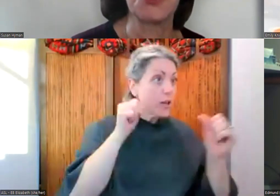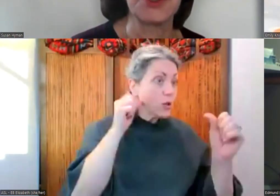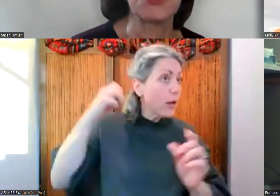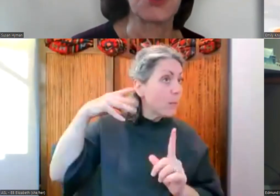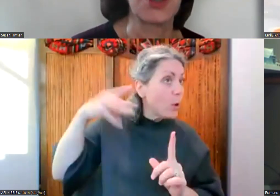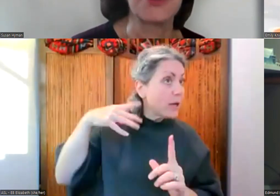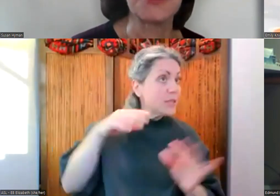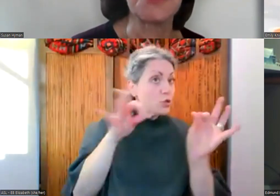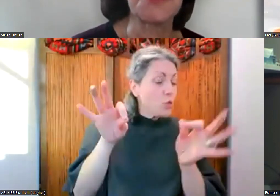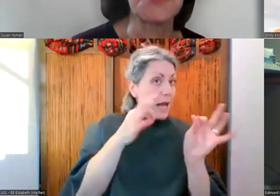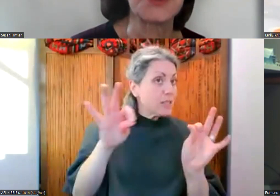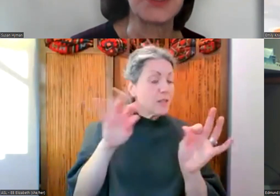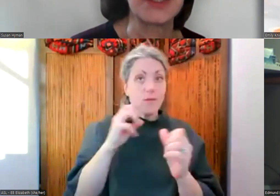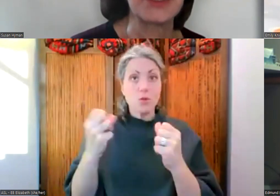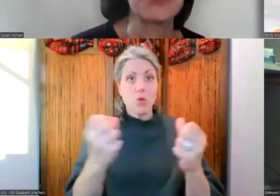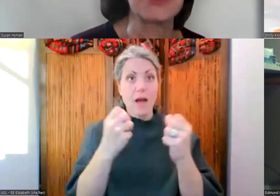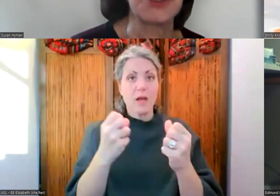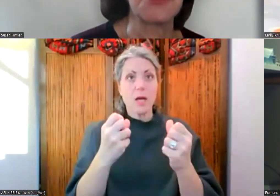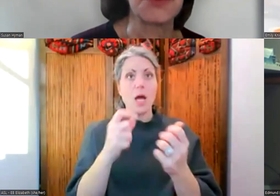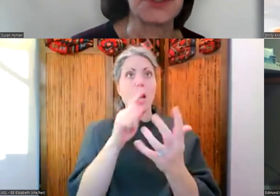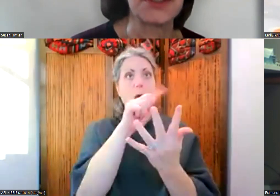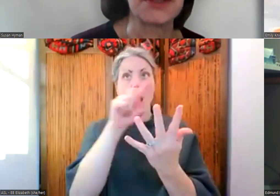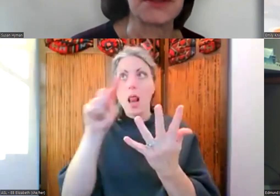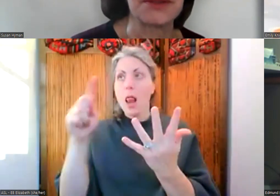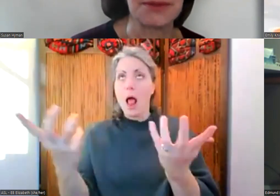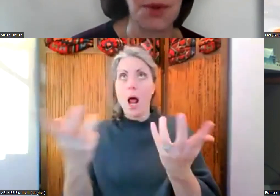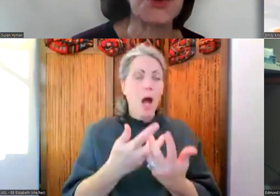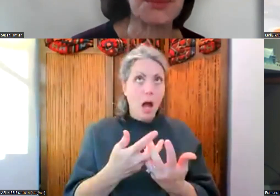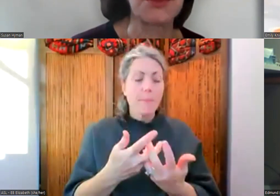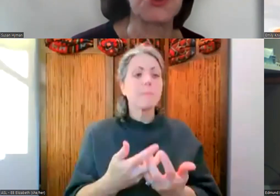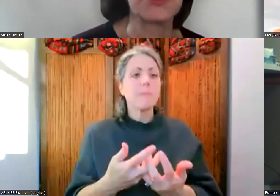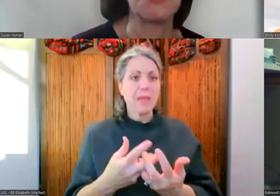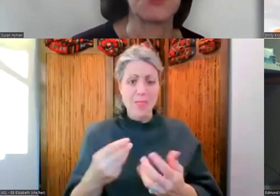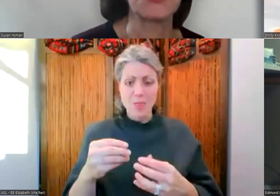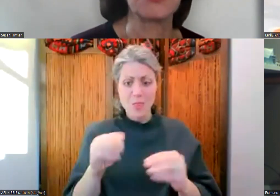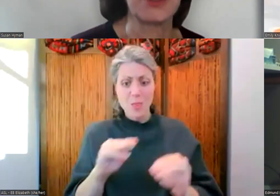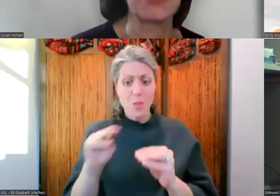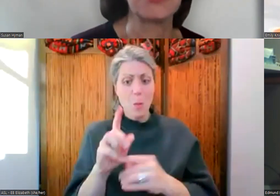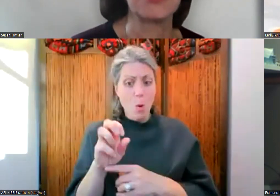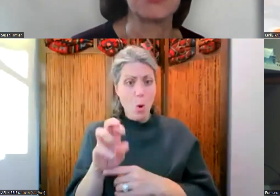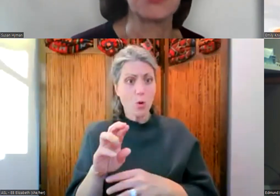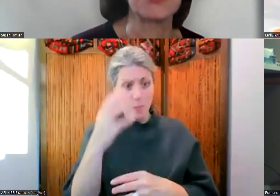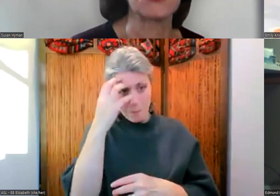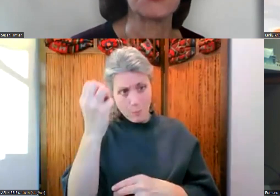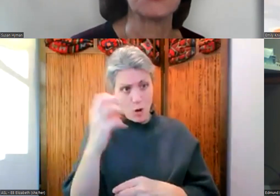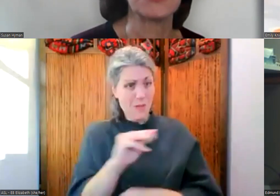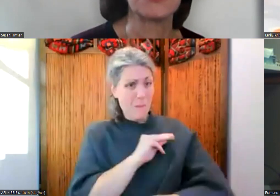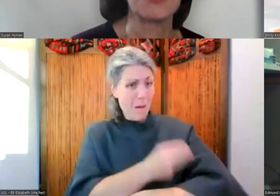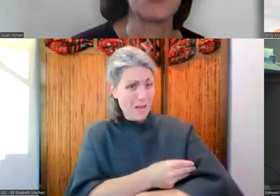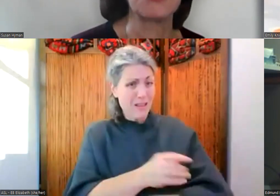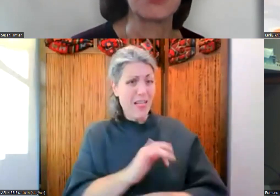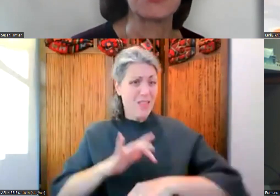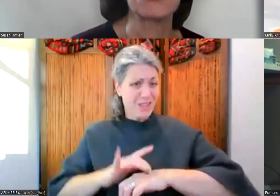that go into driving, and the motor memory and the muscle and the touch